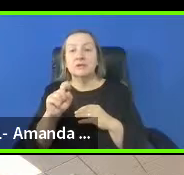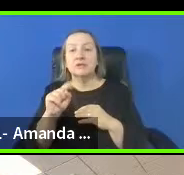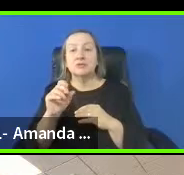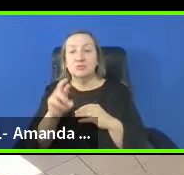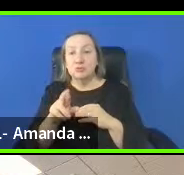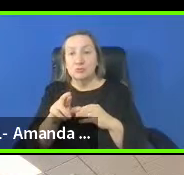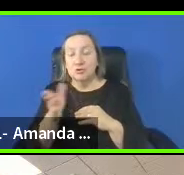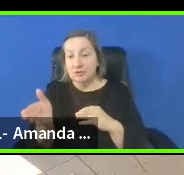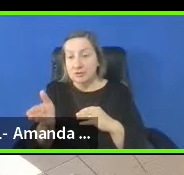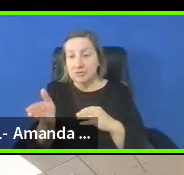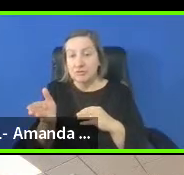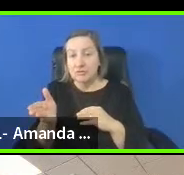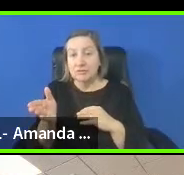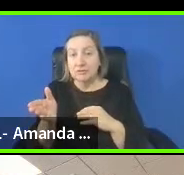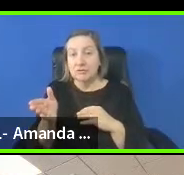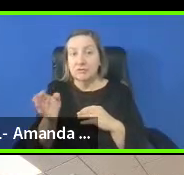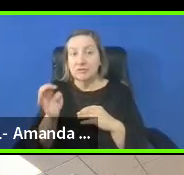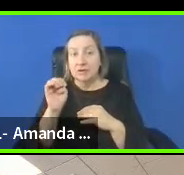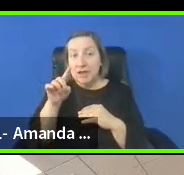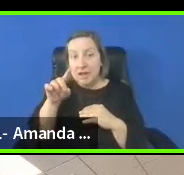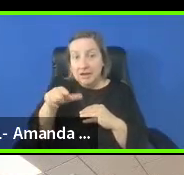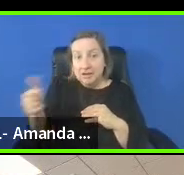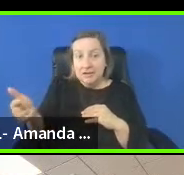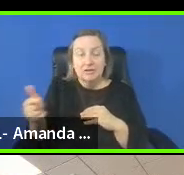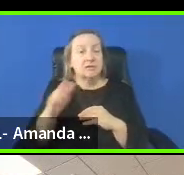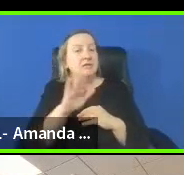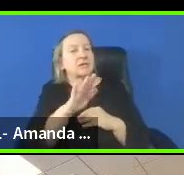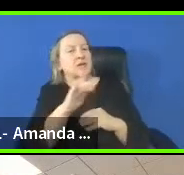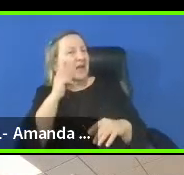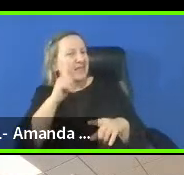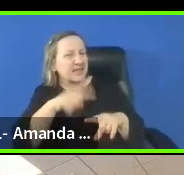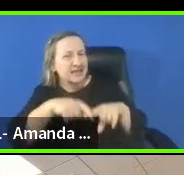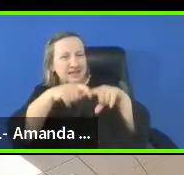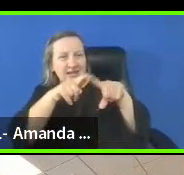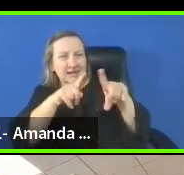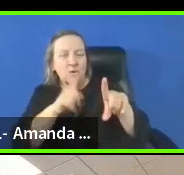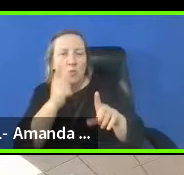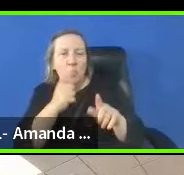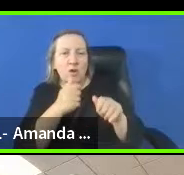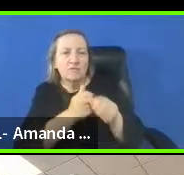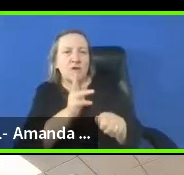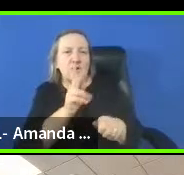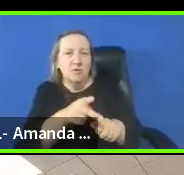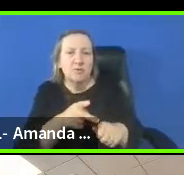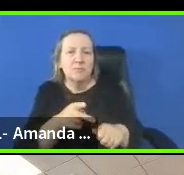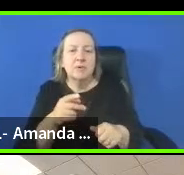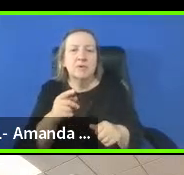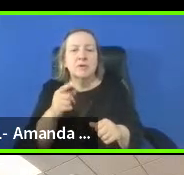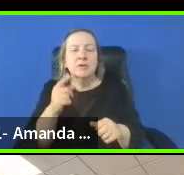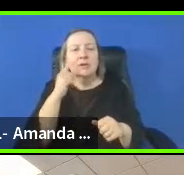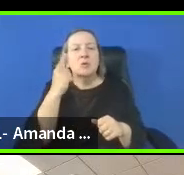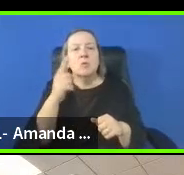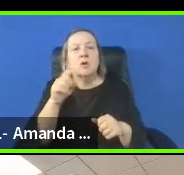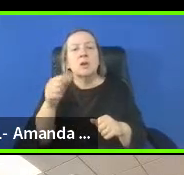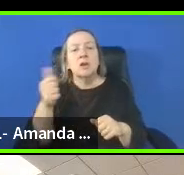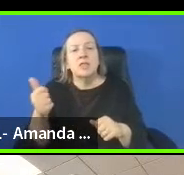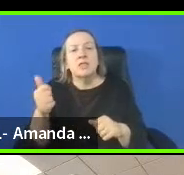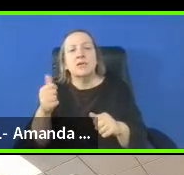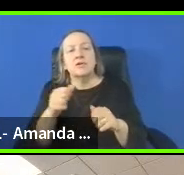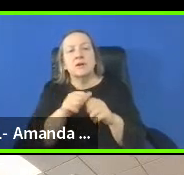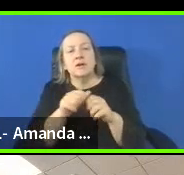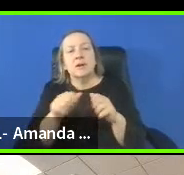think sorry, one follow-up. I think there was one other